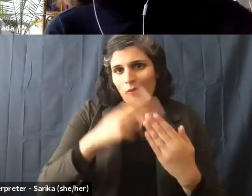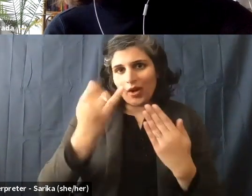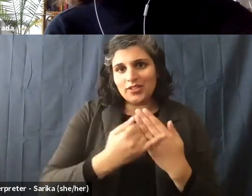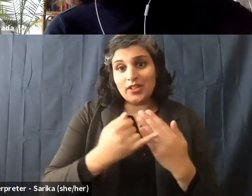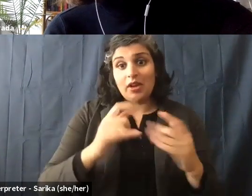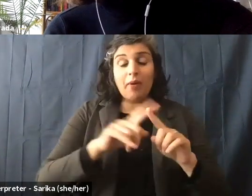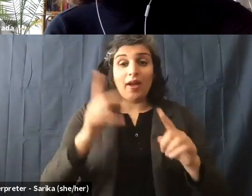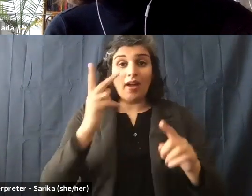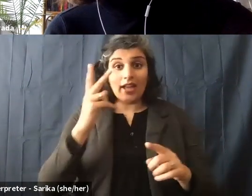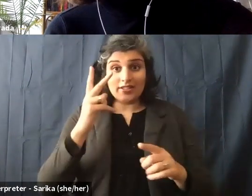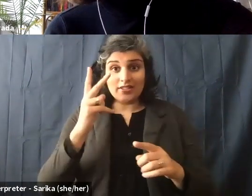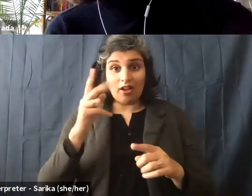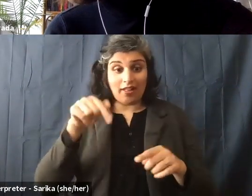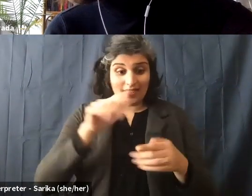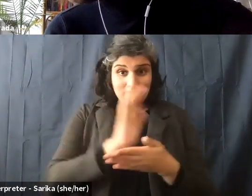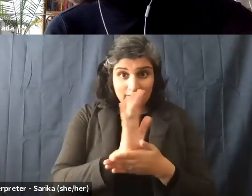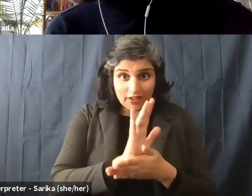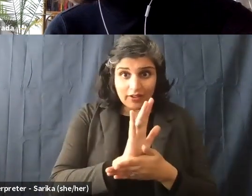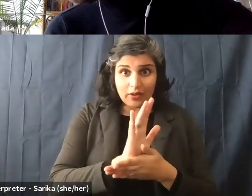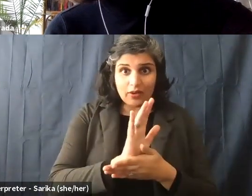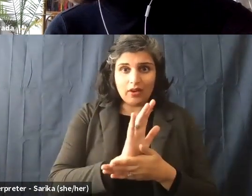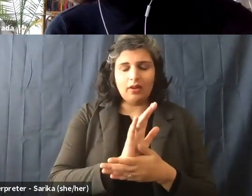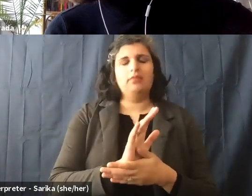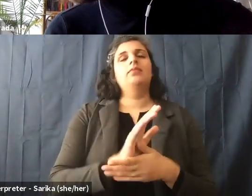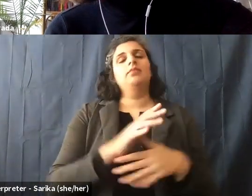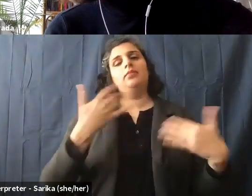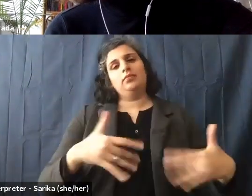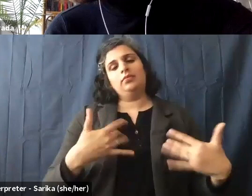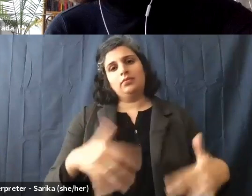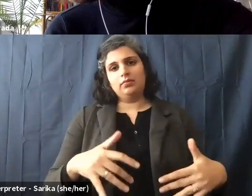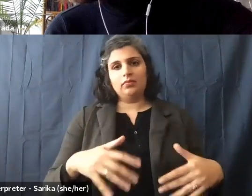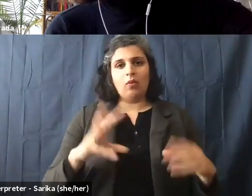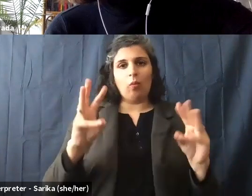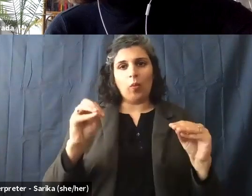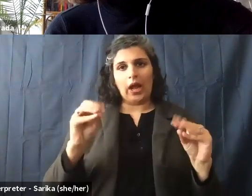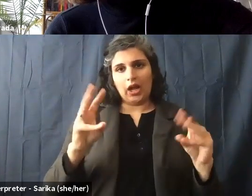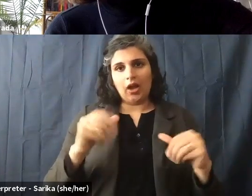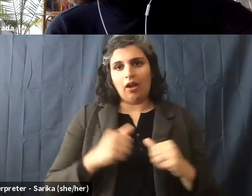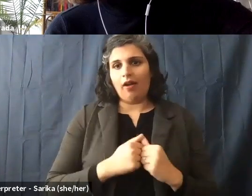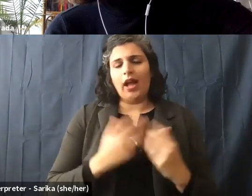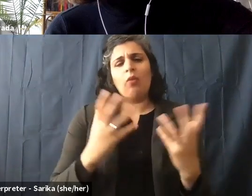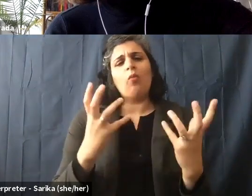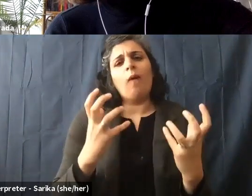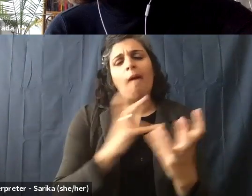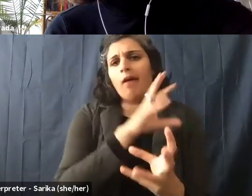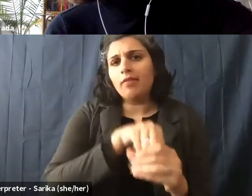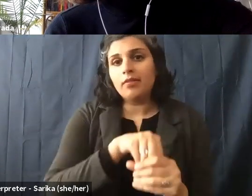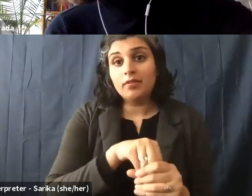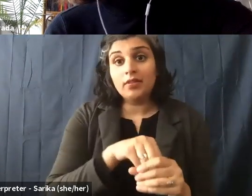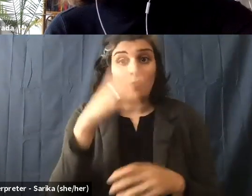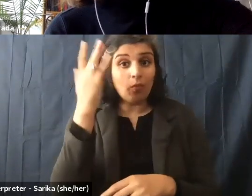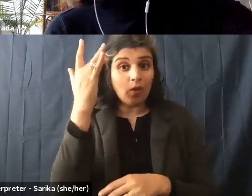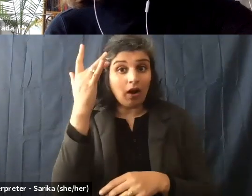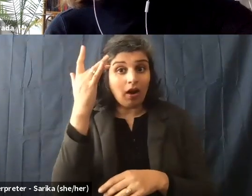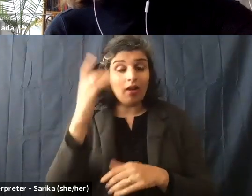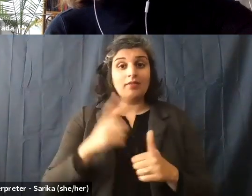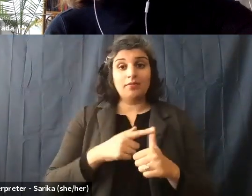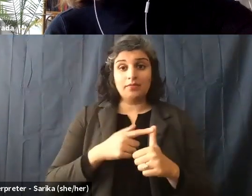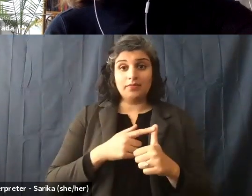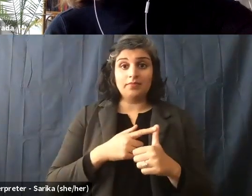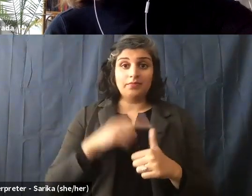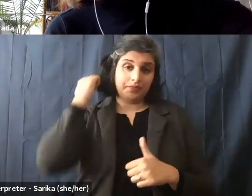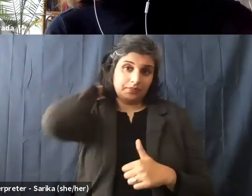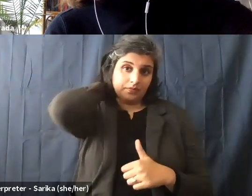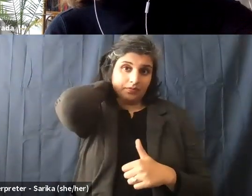part of this film, it became absolutely irresistible. And that was true for a lot of reasons. So one was just